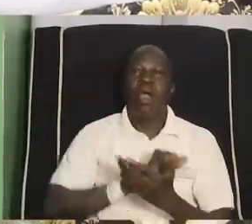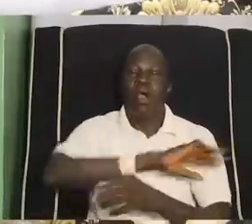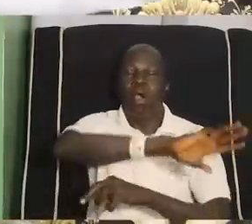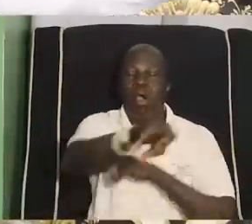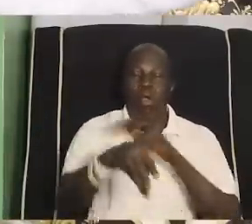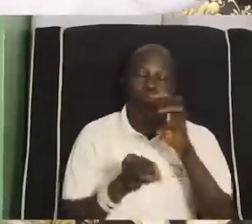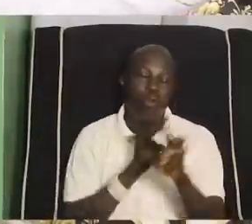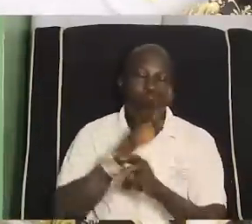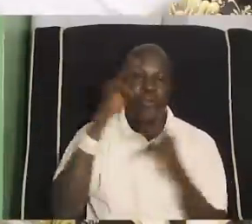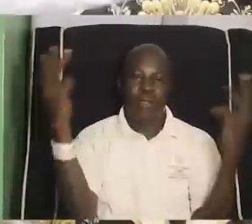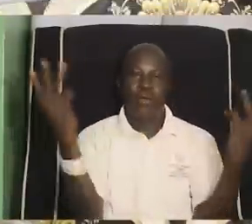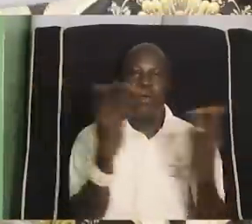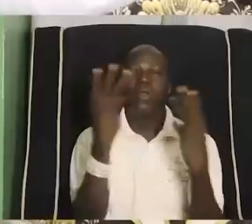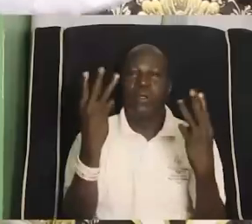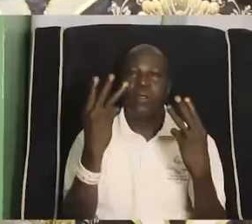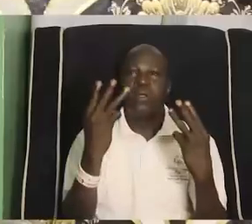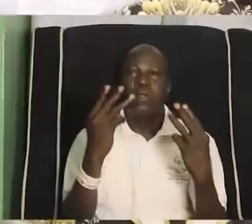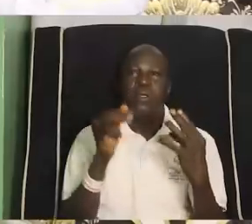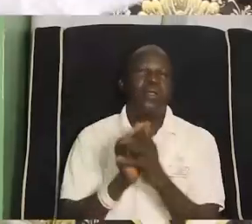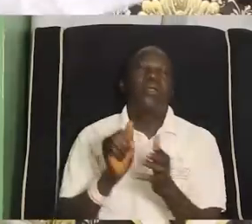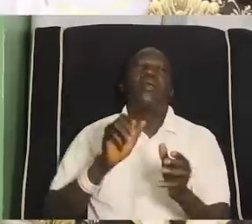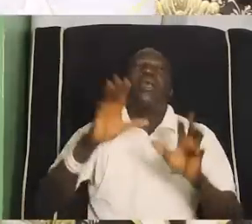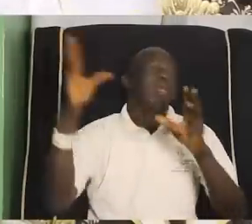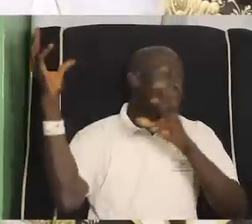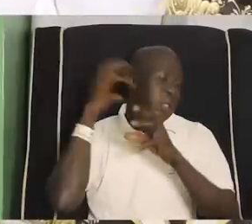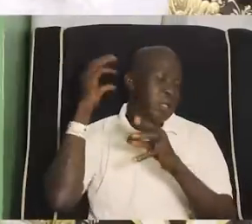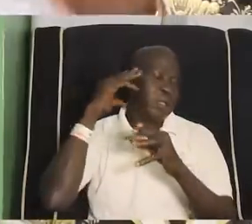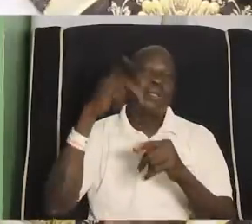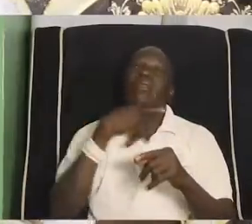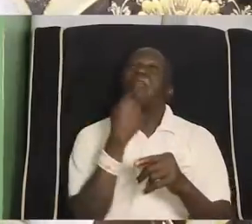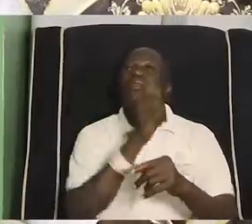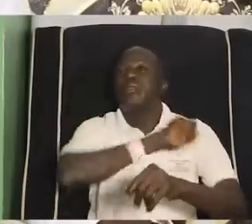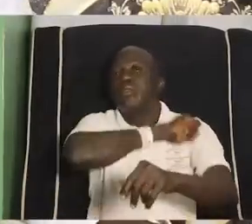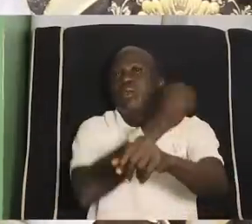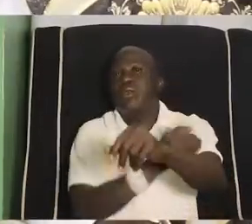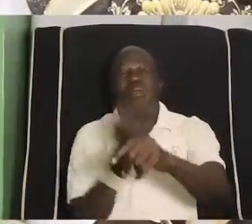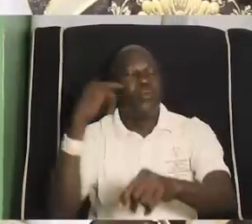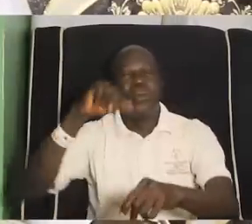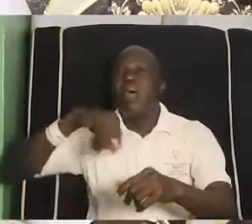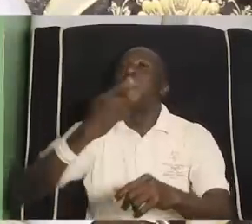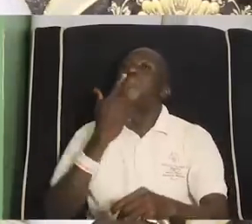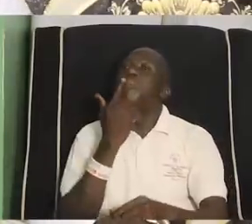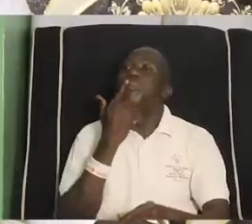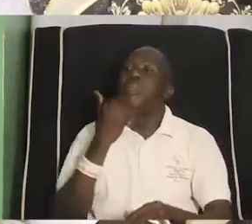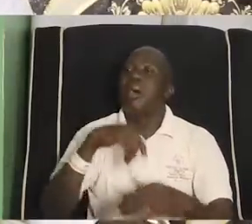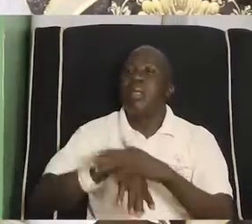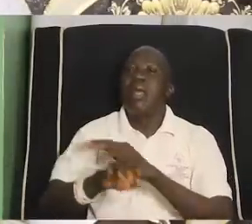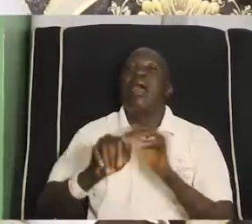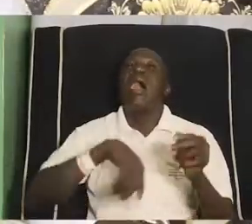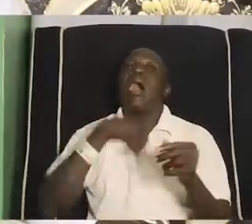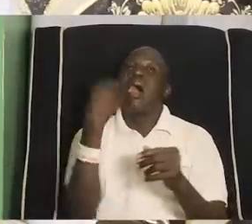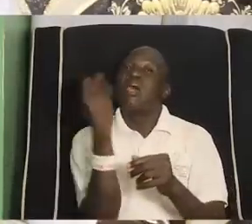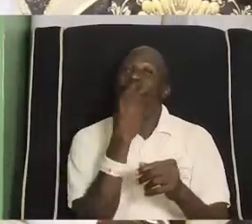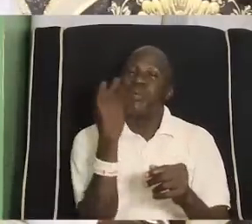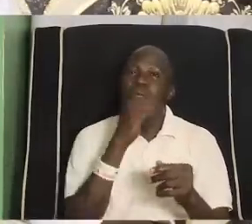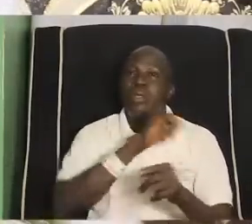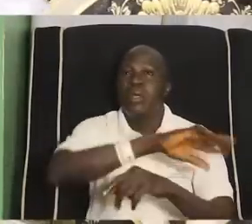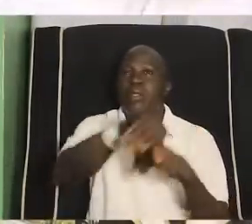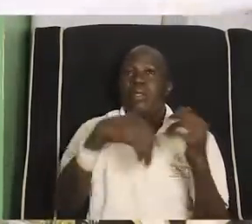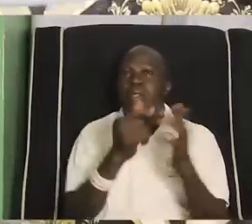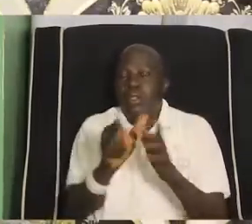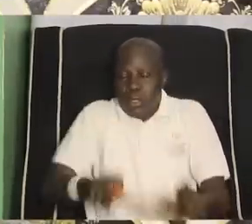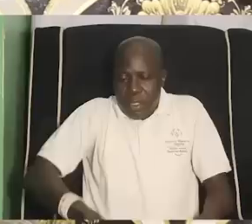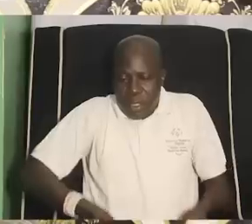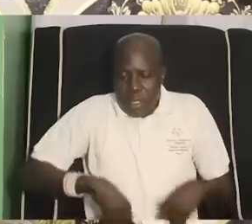hearing my voice. All over the world. Hear this authority from above. I speak as the